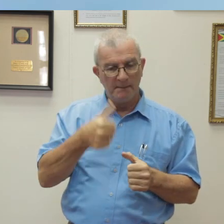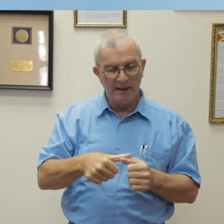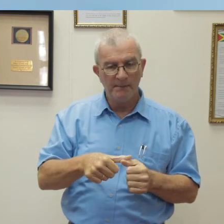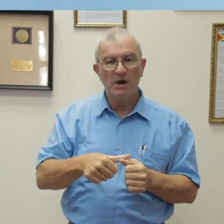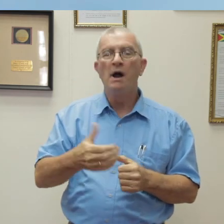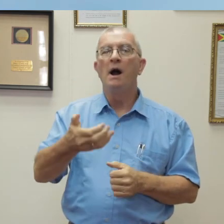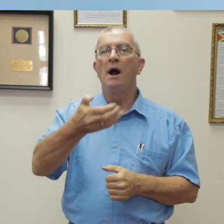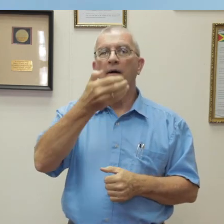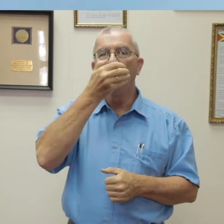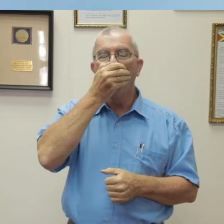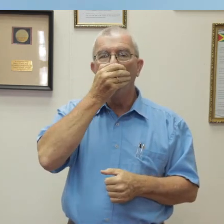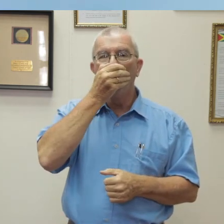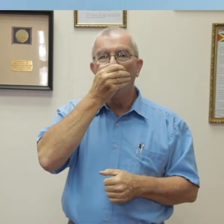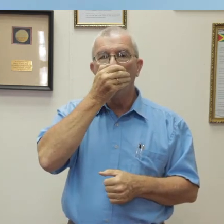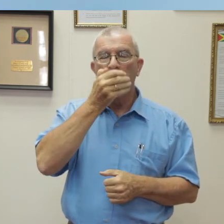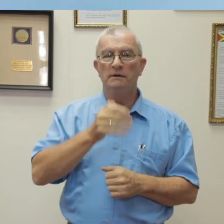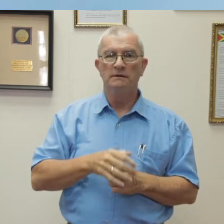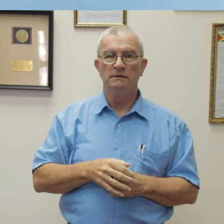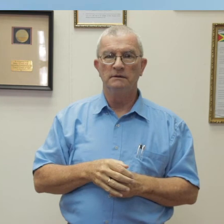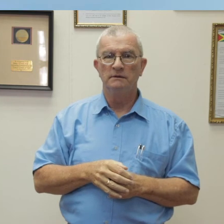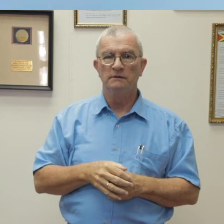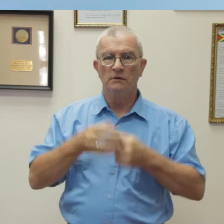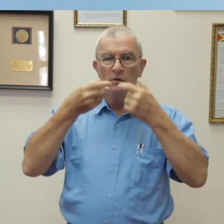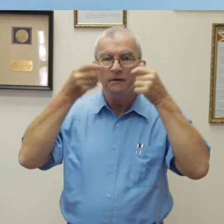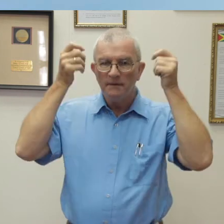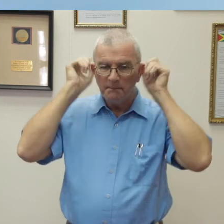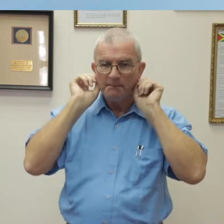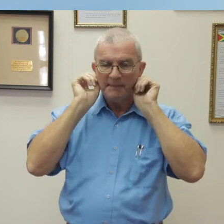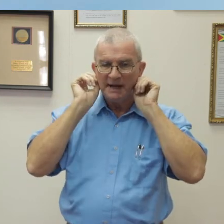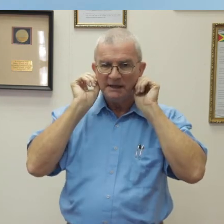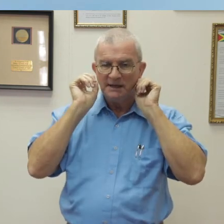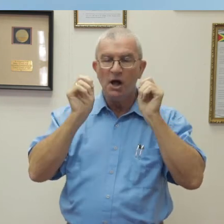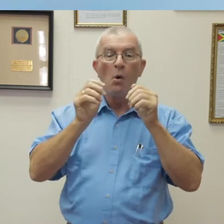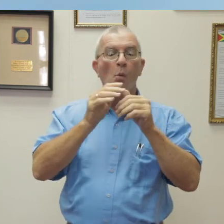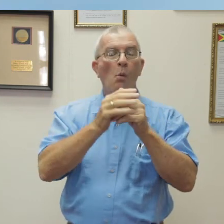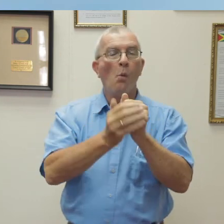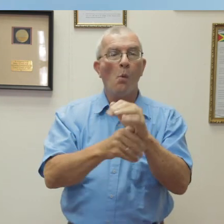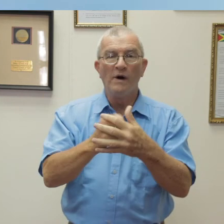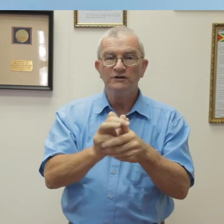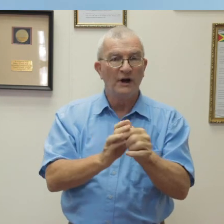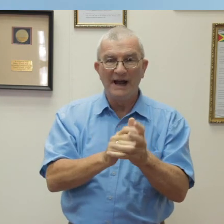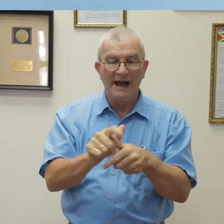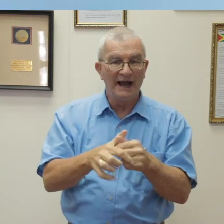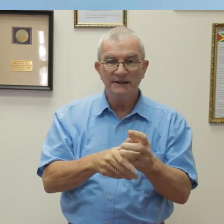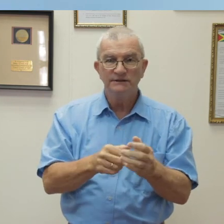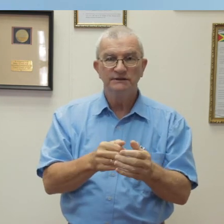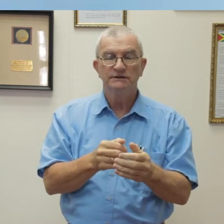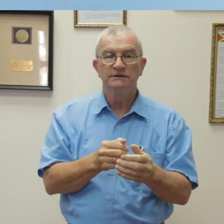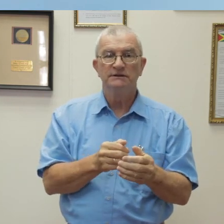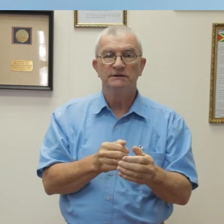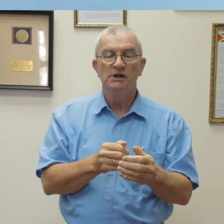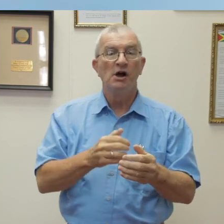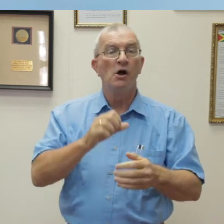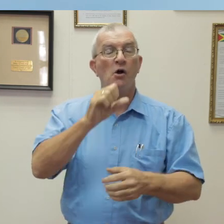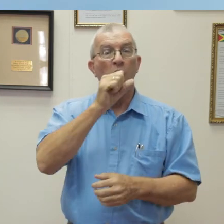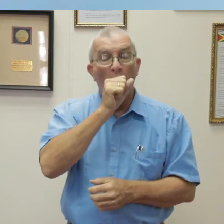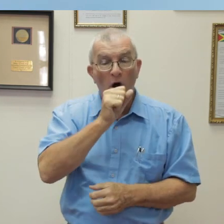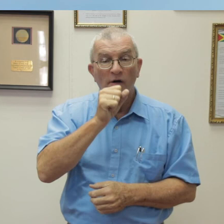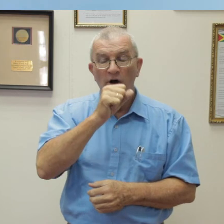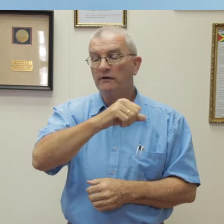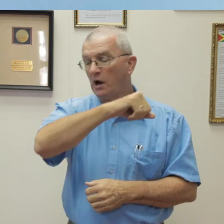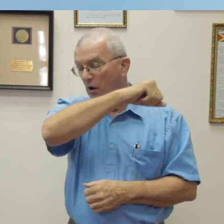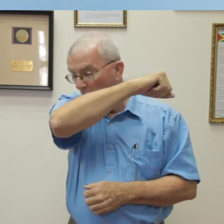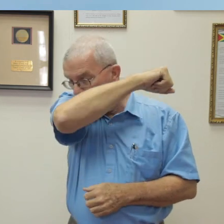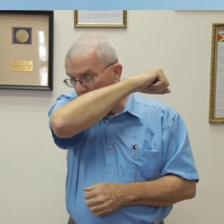your nose and mouth. Wash your hands properly. Cough and sneeze into